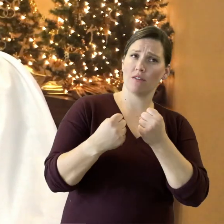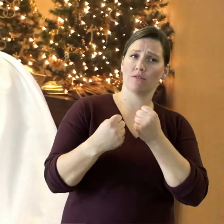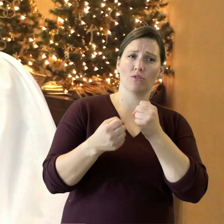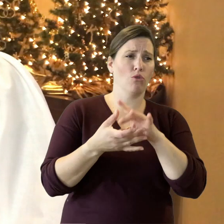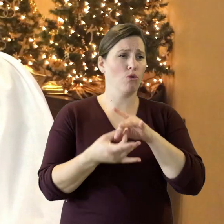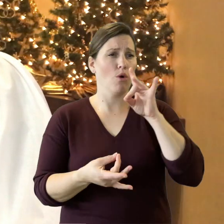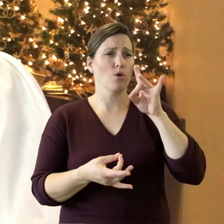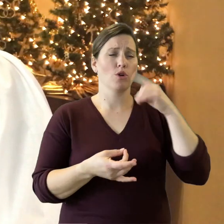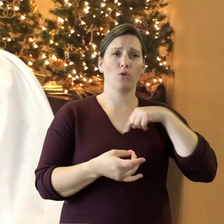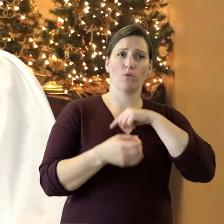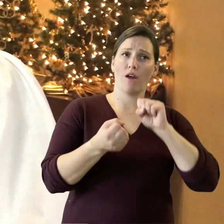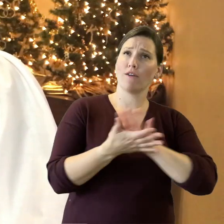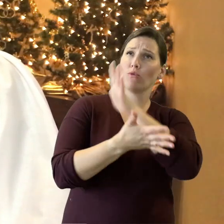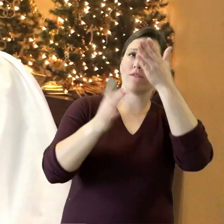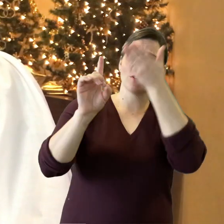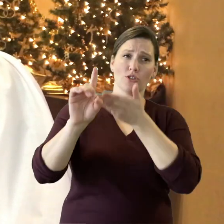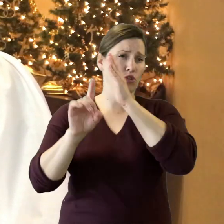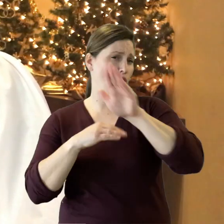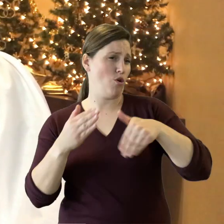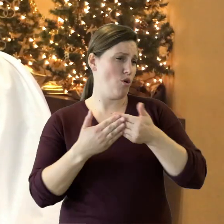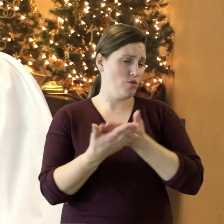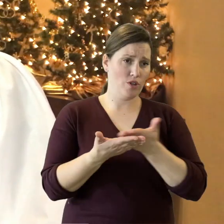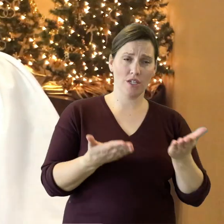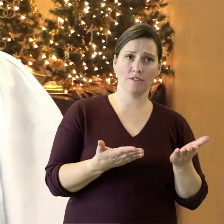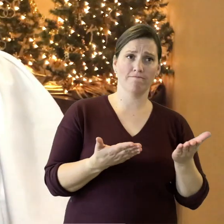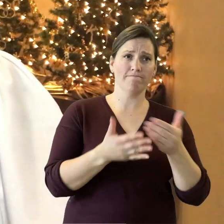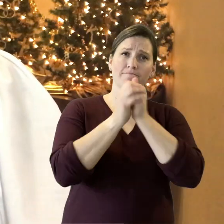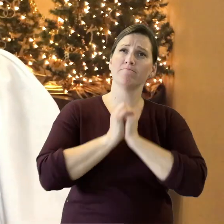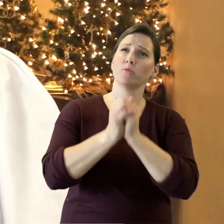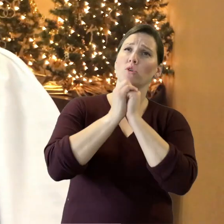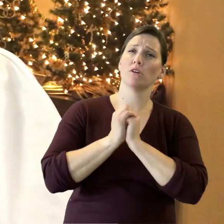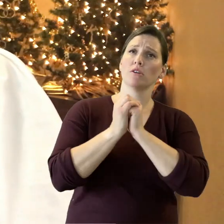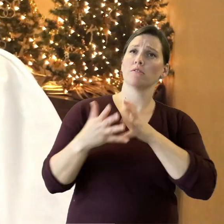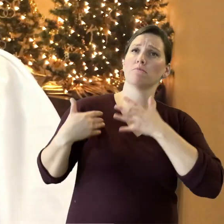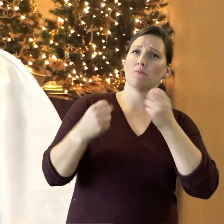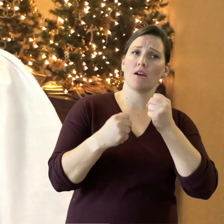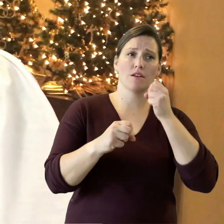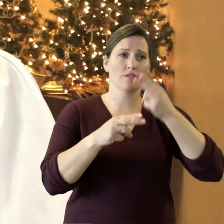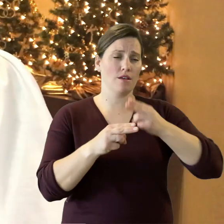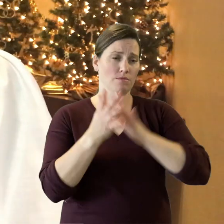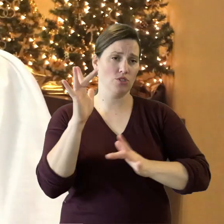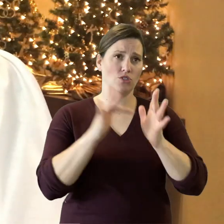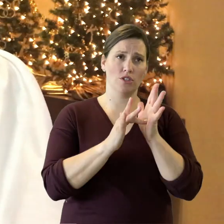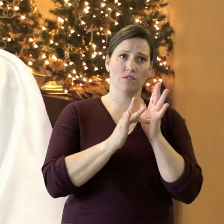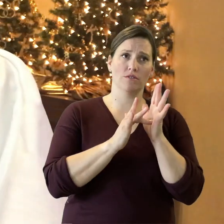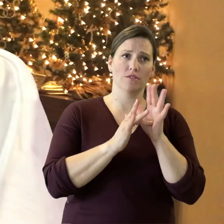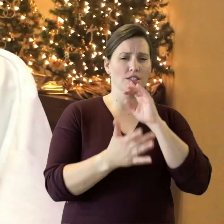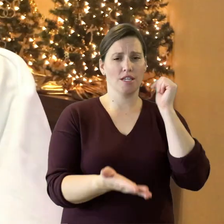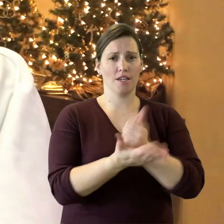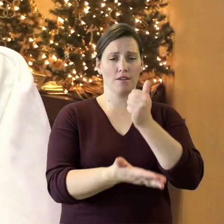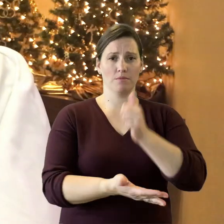of the Holy Spirit, in order to glorify you in all things. We pray this in the mighty name of